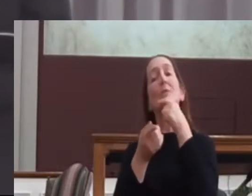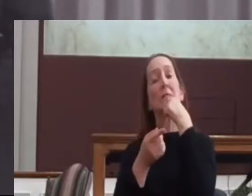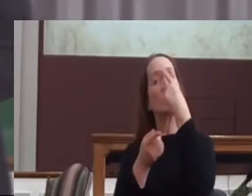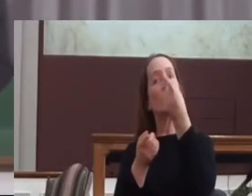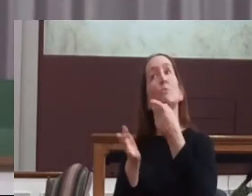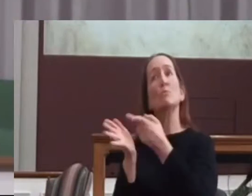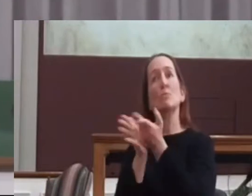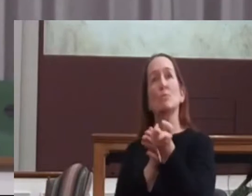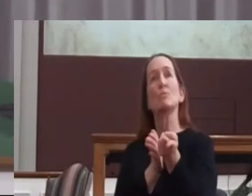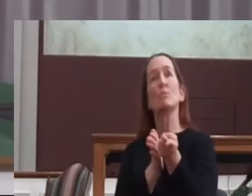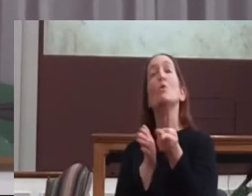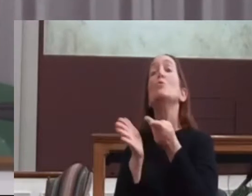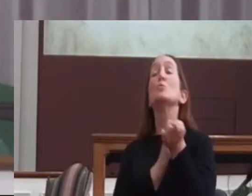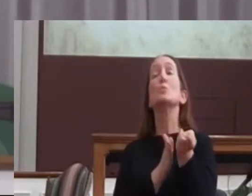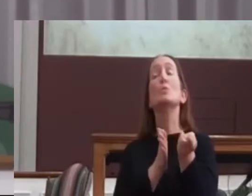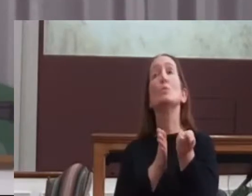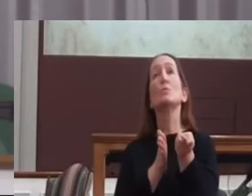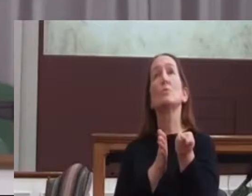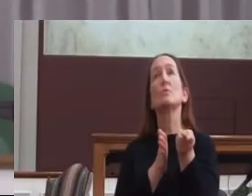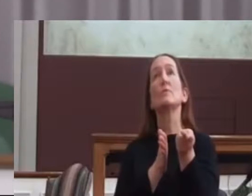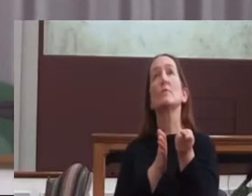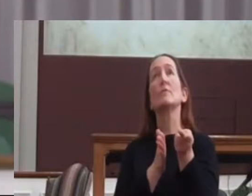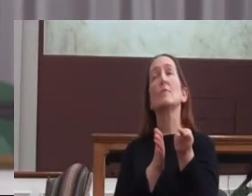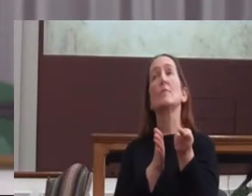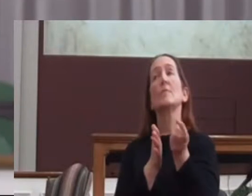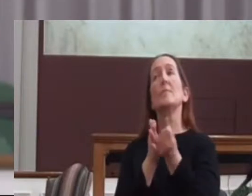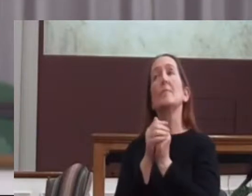I'm here to speak the truth.